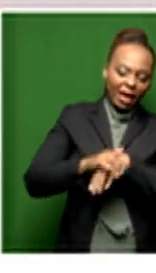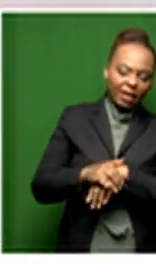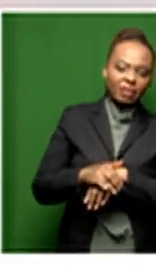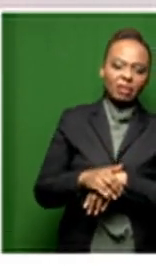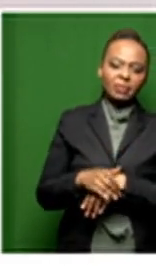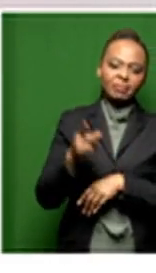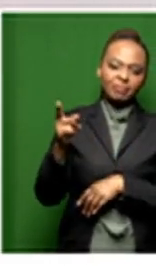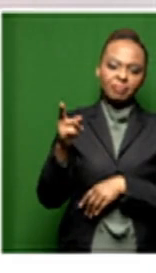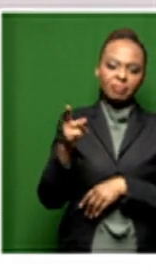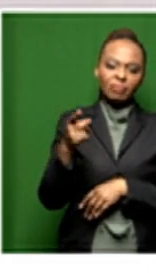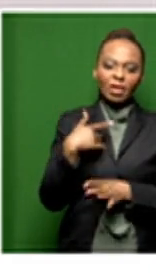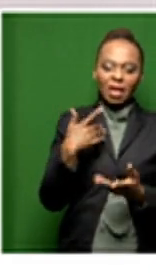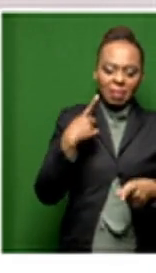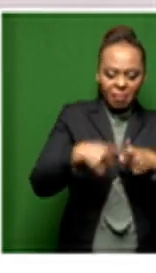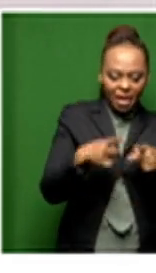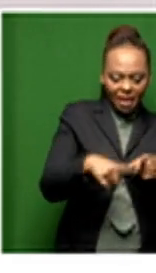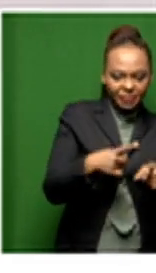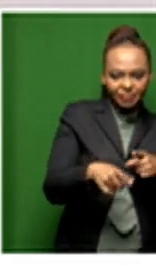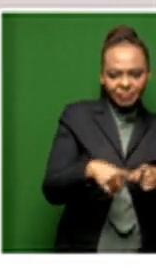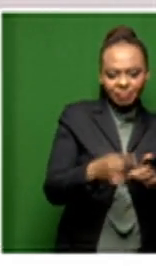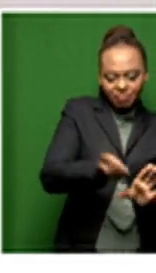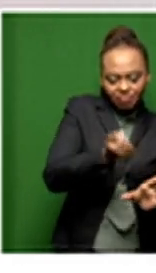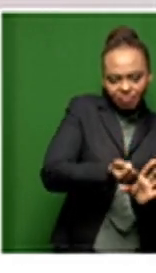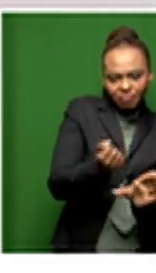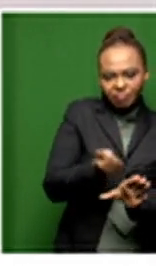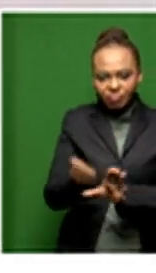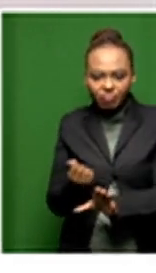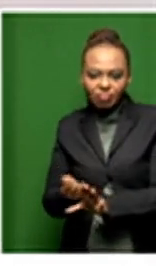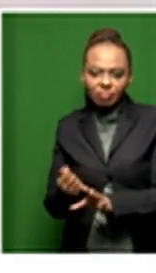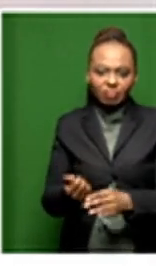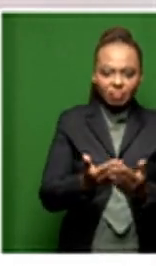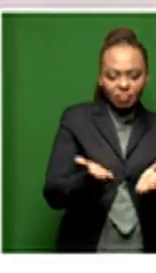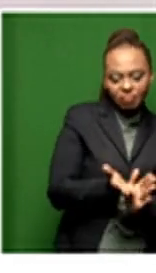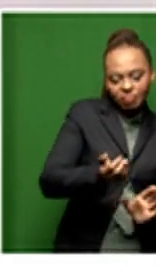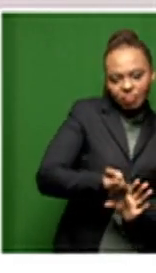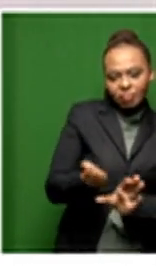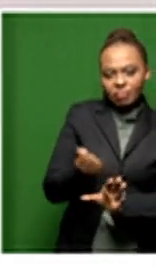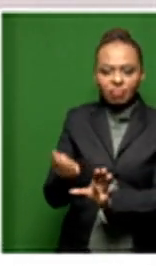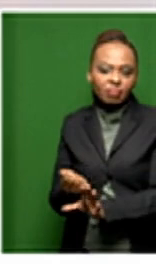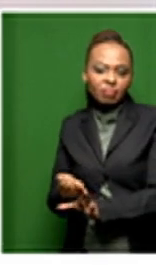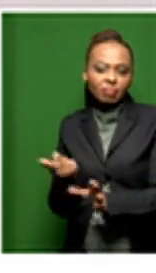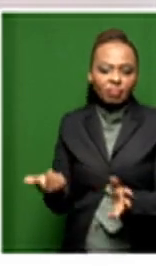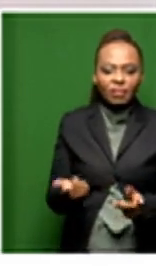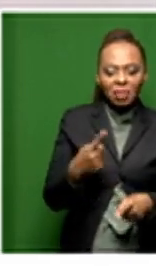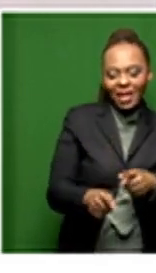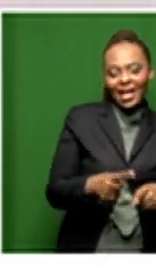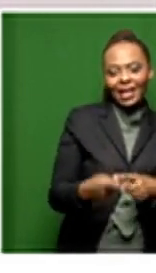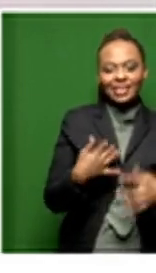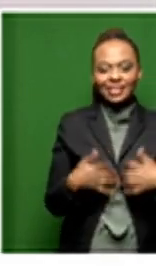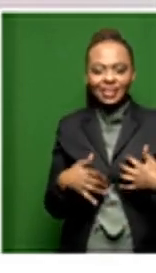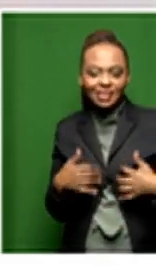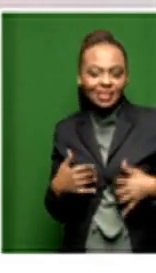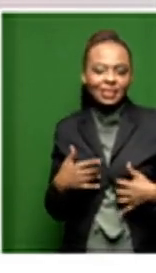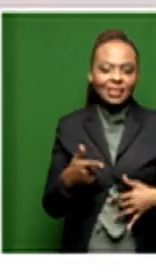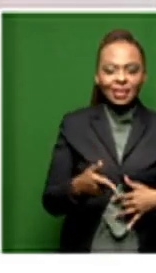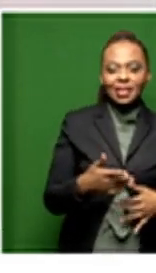called Hupesa. I don't know what it's called in English. It's called Hupesa, where we each bring like an ingredient from home, and then we go and we cook it outside. And